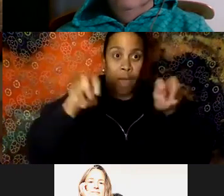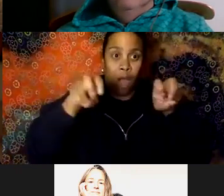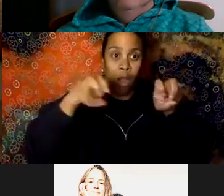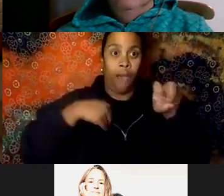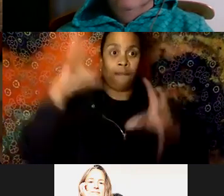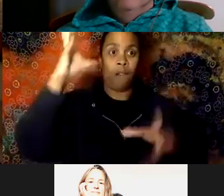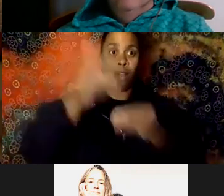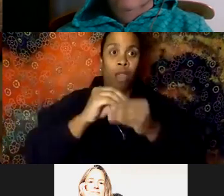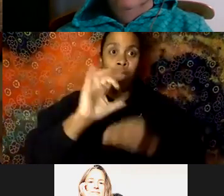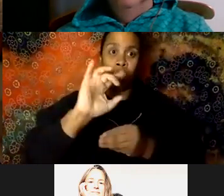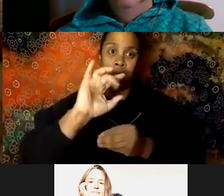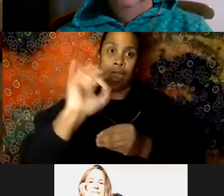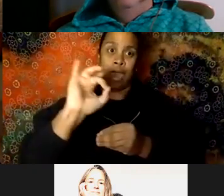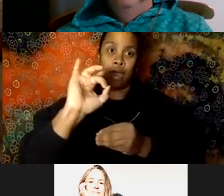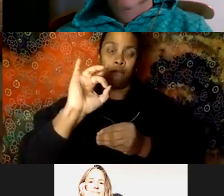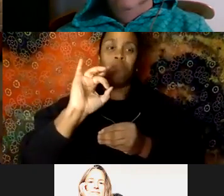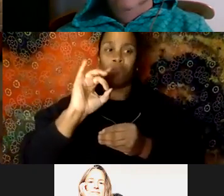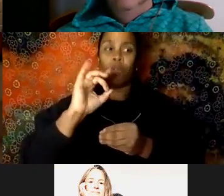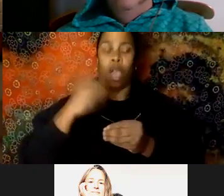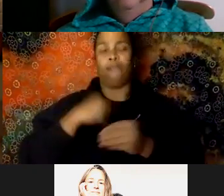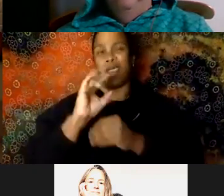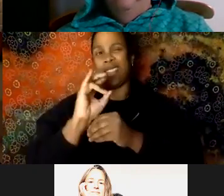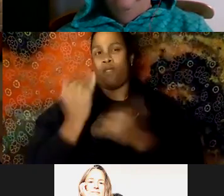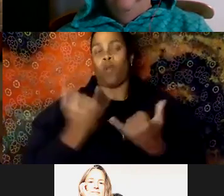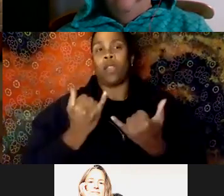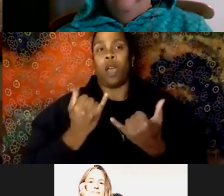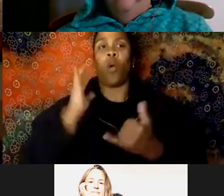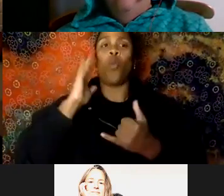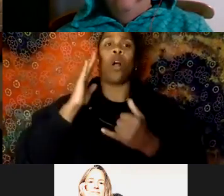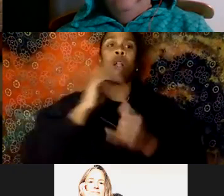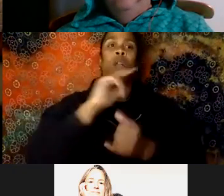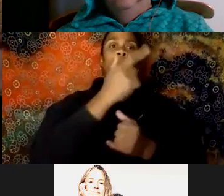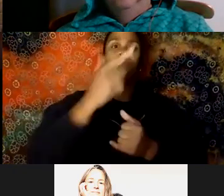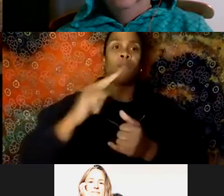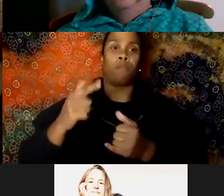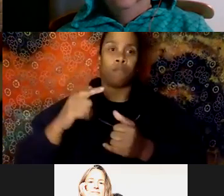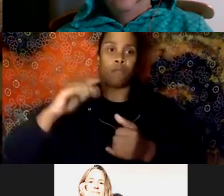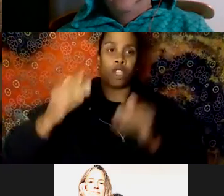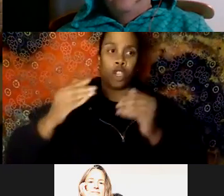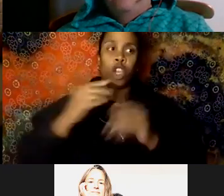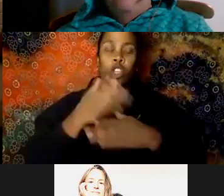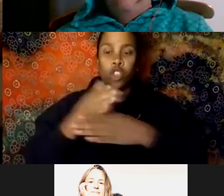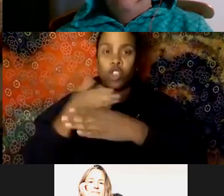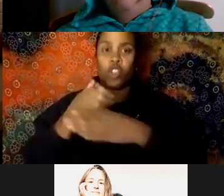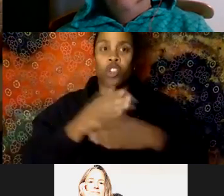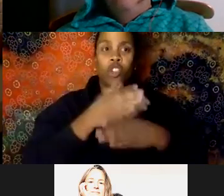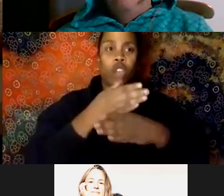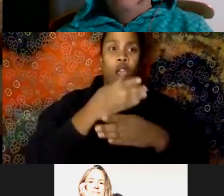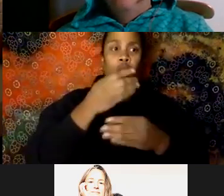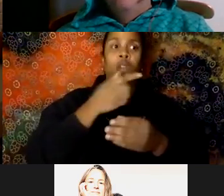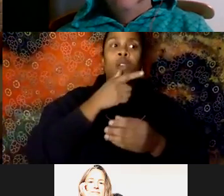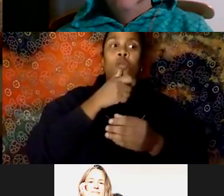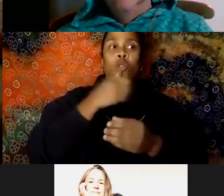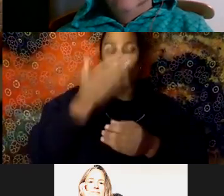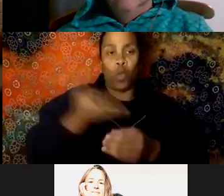here. We will be sharing a bit about who we are, what Black Cat Conjure is to each of us, and then we'll be answering your questions. So